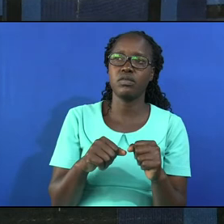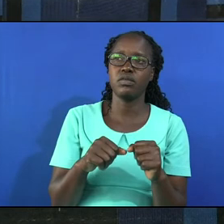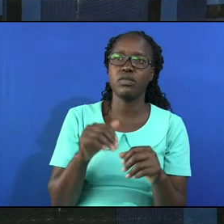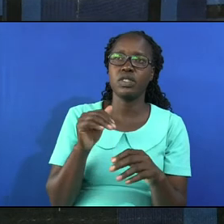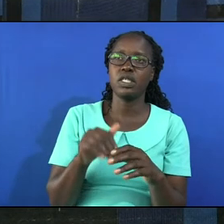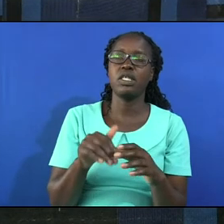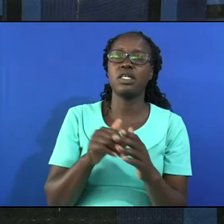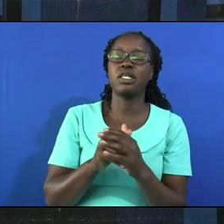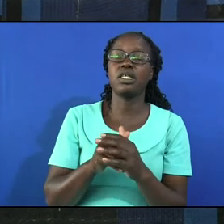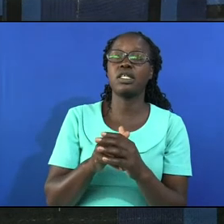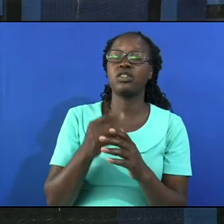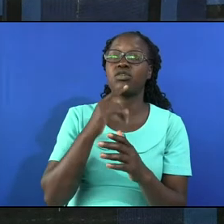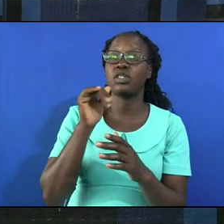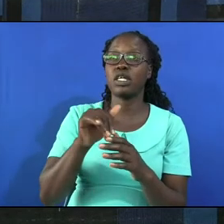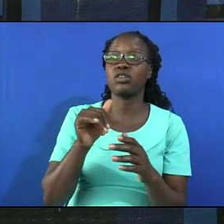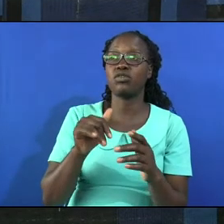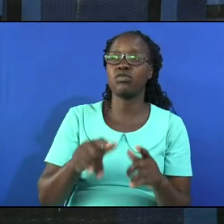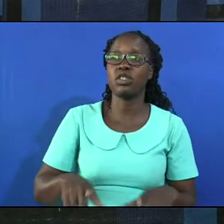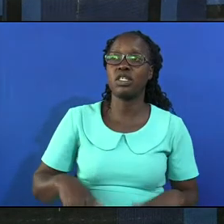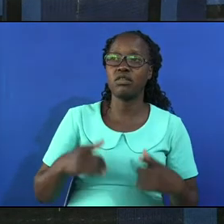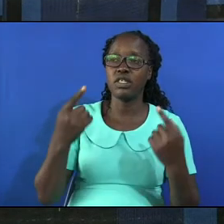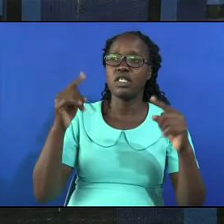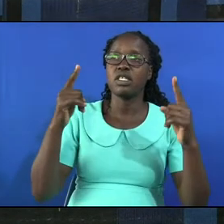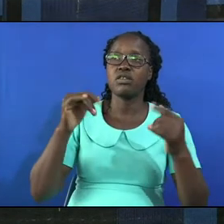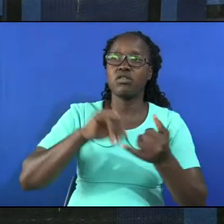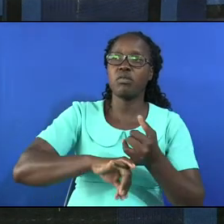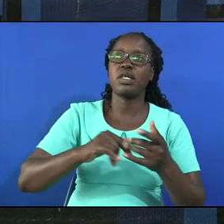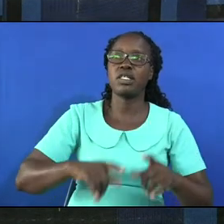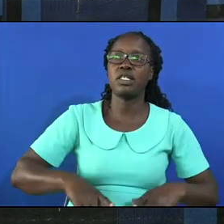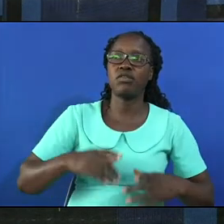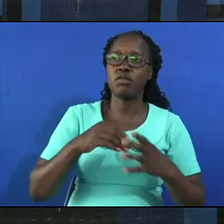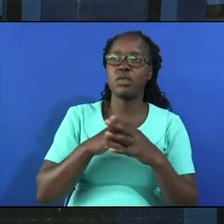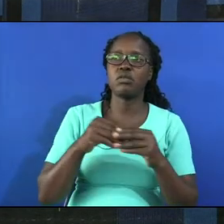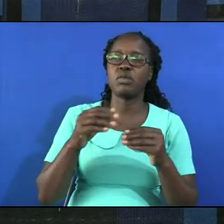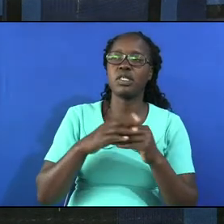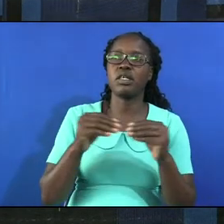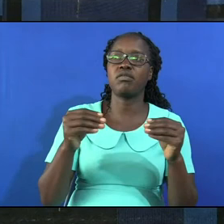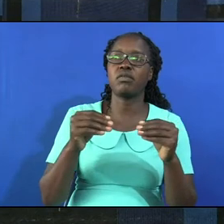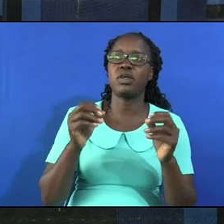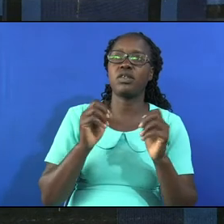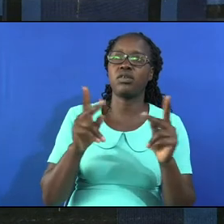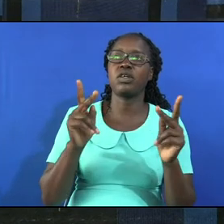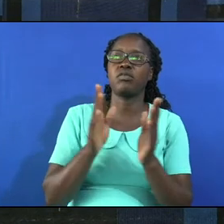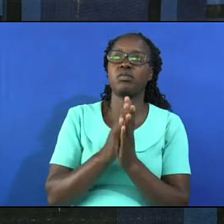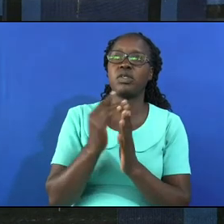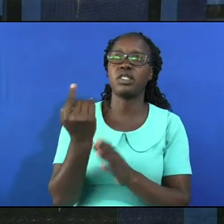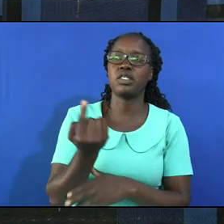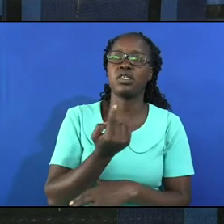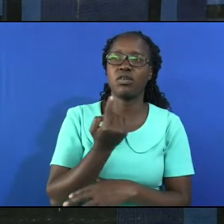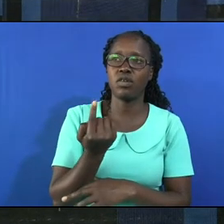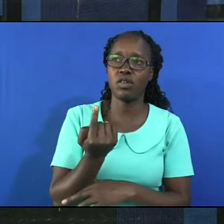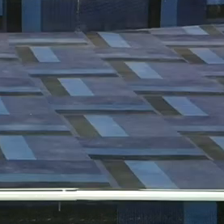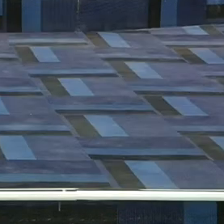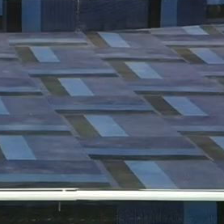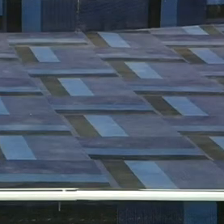In order to live successful marriage life, we must be comfortable and okay with being single.